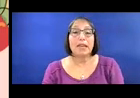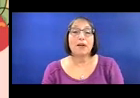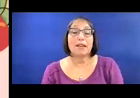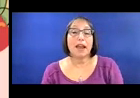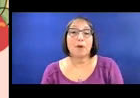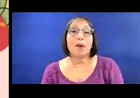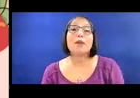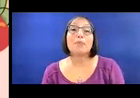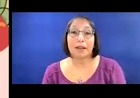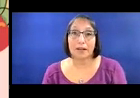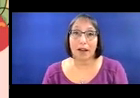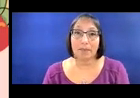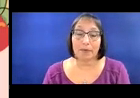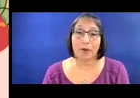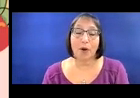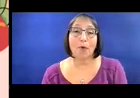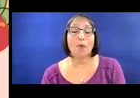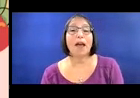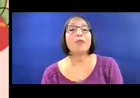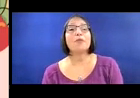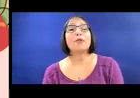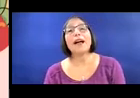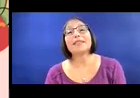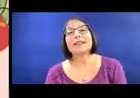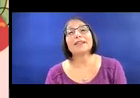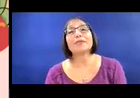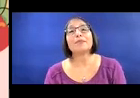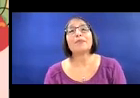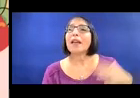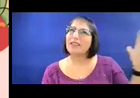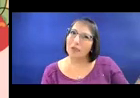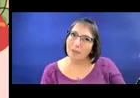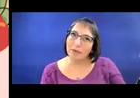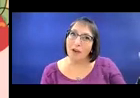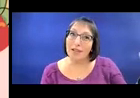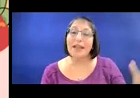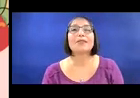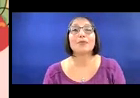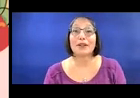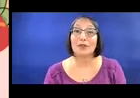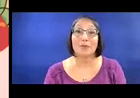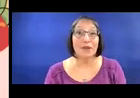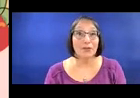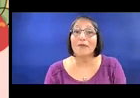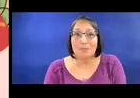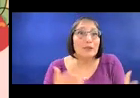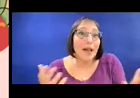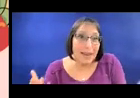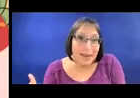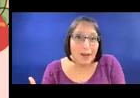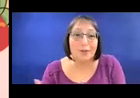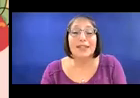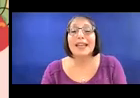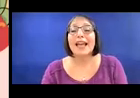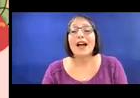being on camera 100% of the time. So, other classes, different types of content. Students can turn themselves off. It's polite,